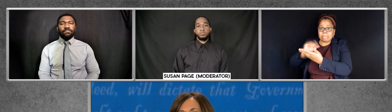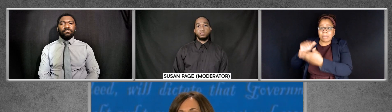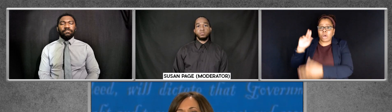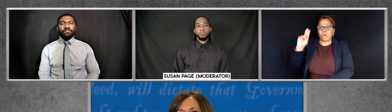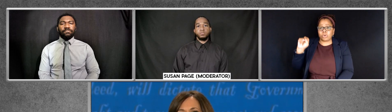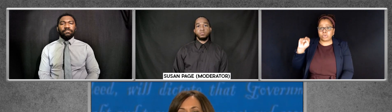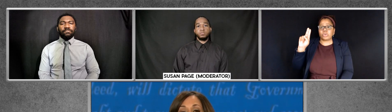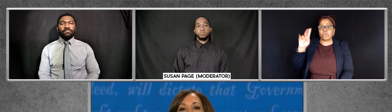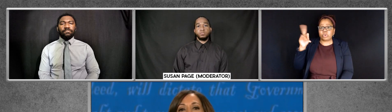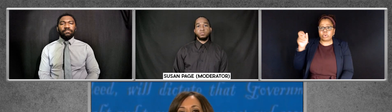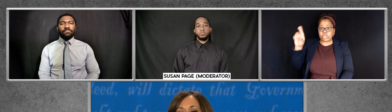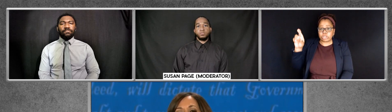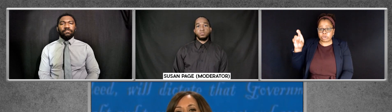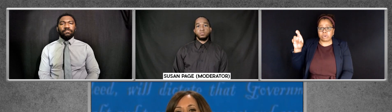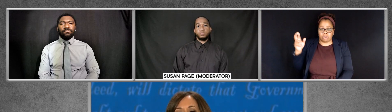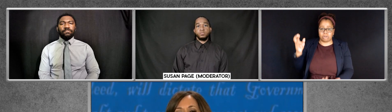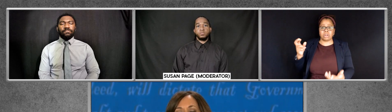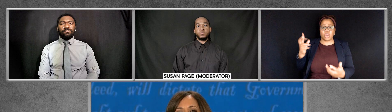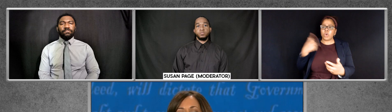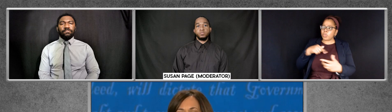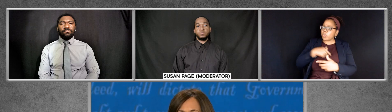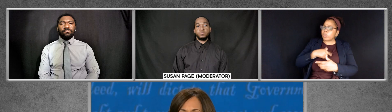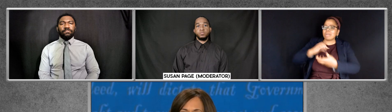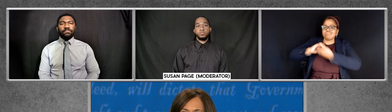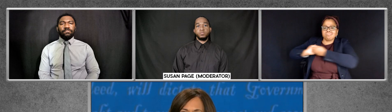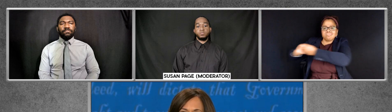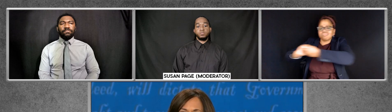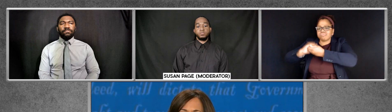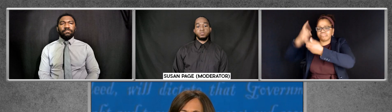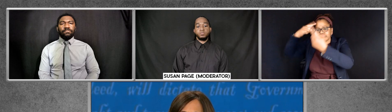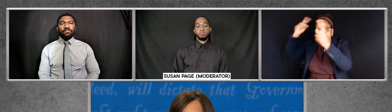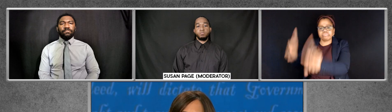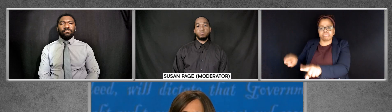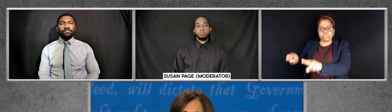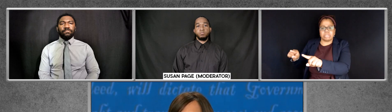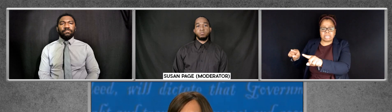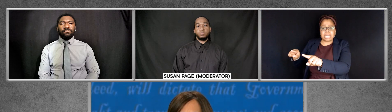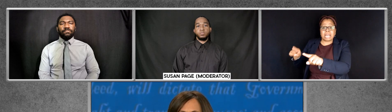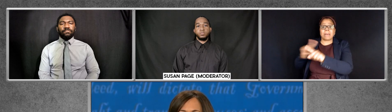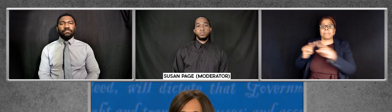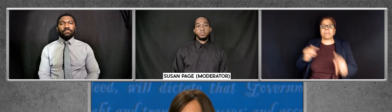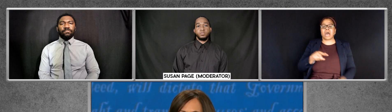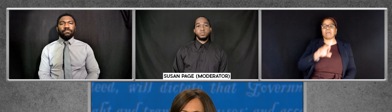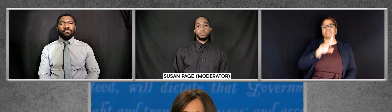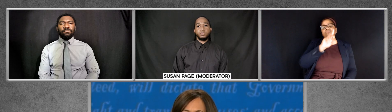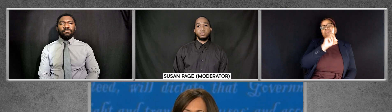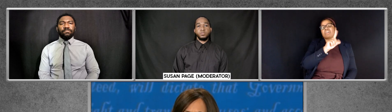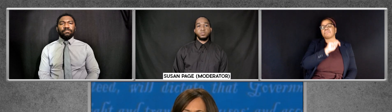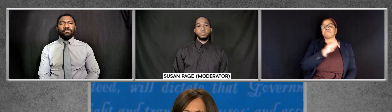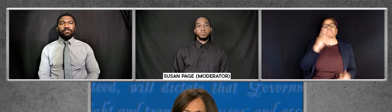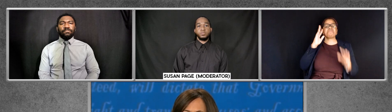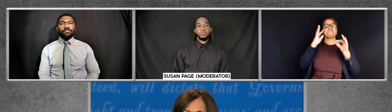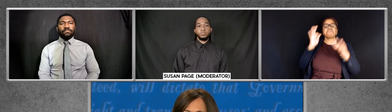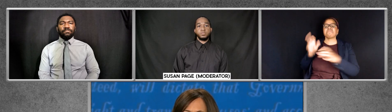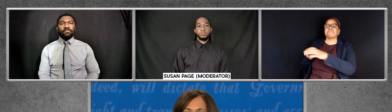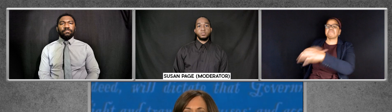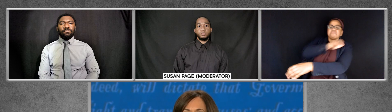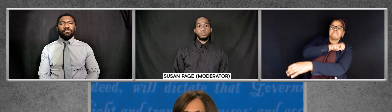in the Iran nuclear deal with friends, with allies around the country. And because of Donald Trump's unilateral approach to foreign